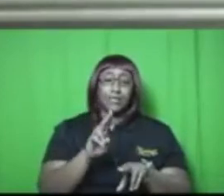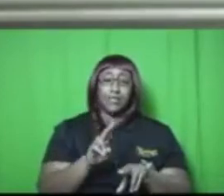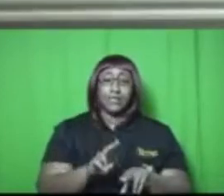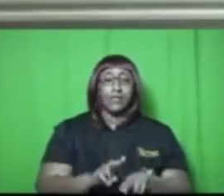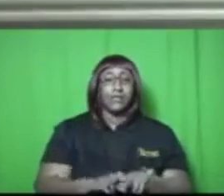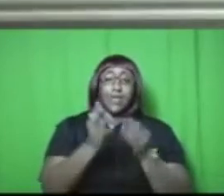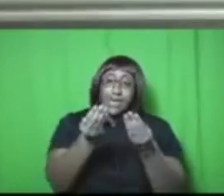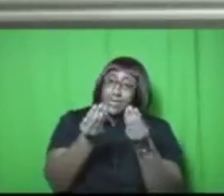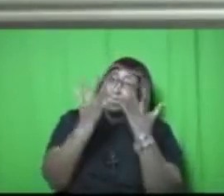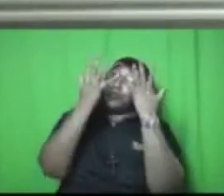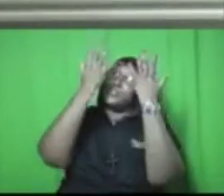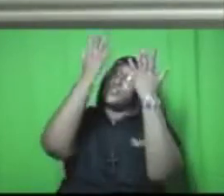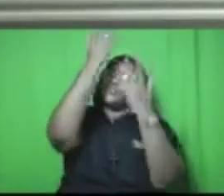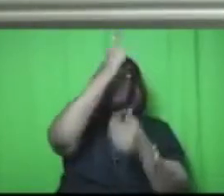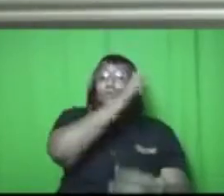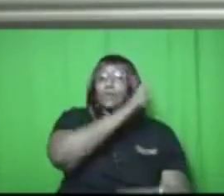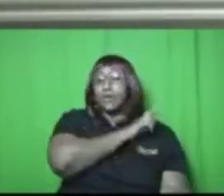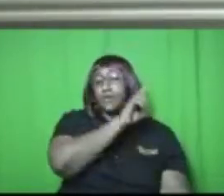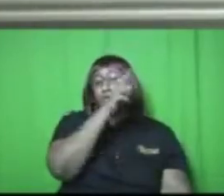Up on the Lord. Up on the Lord.